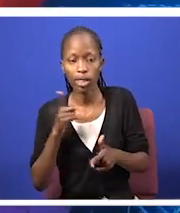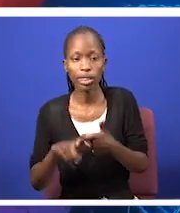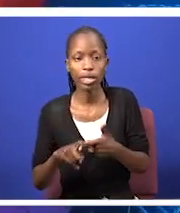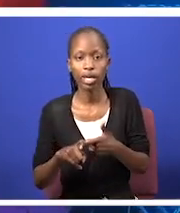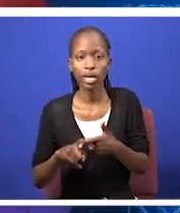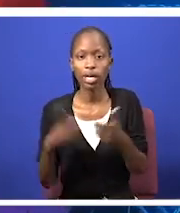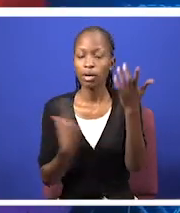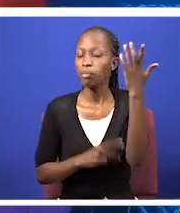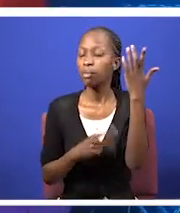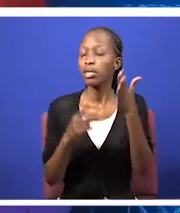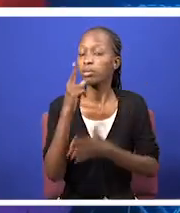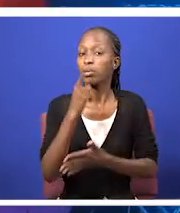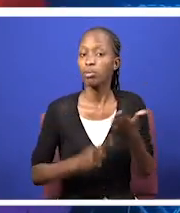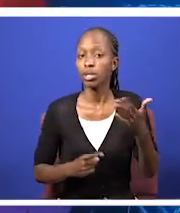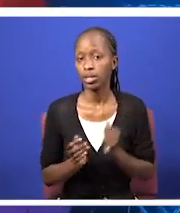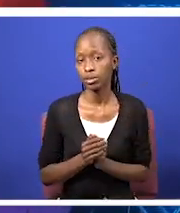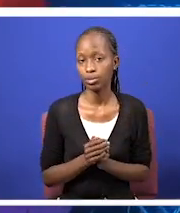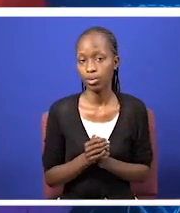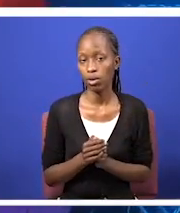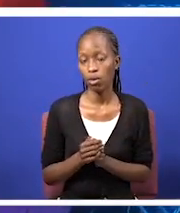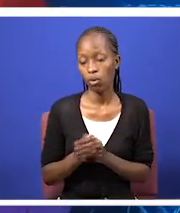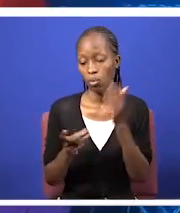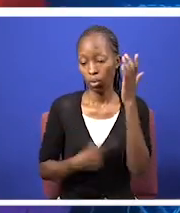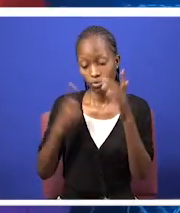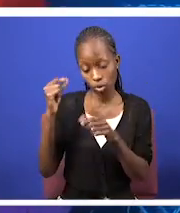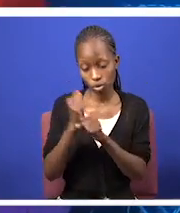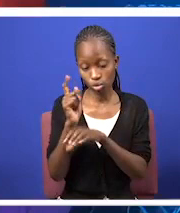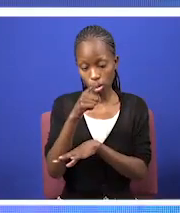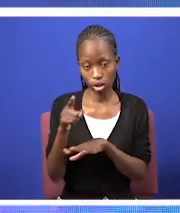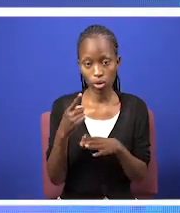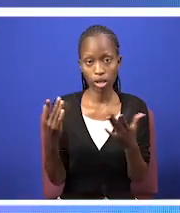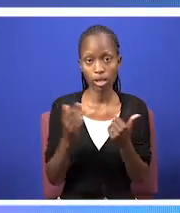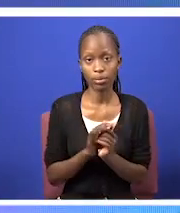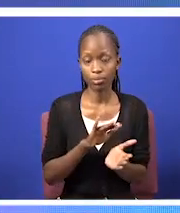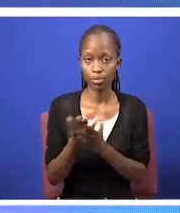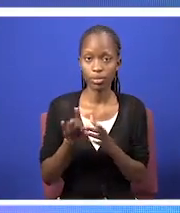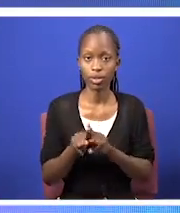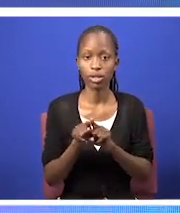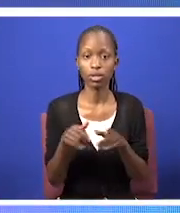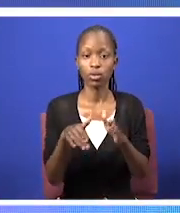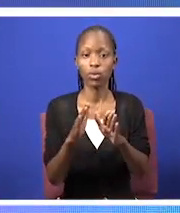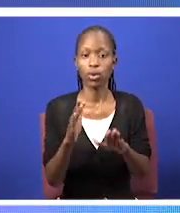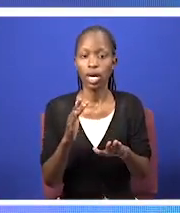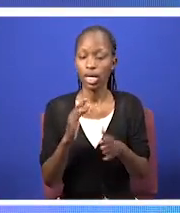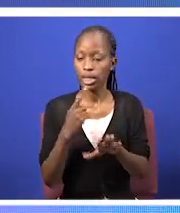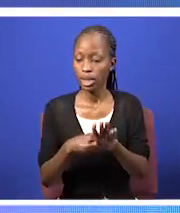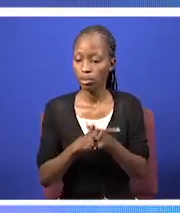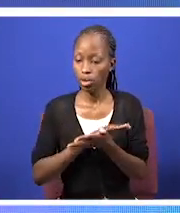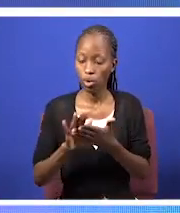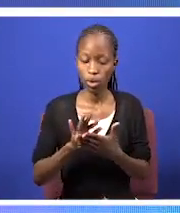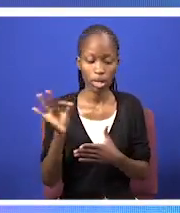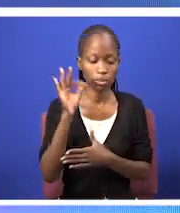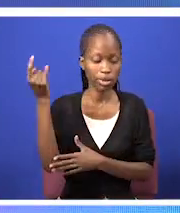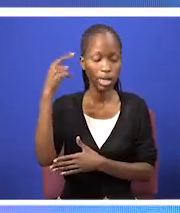for skirting the law or doing something that might get us into trouble. Now, in the same way, when the Holy